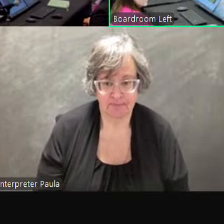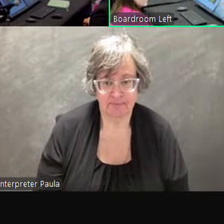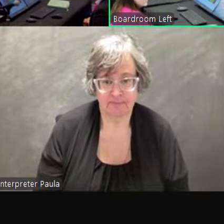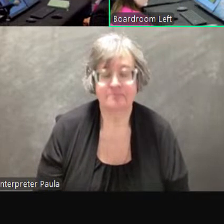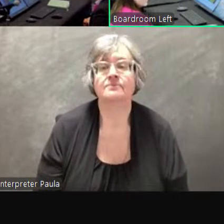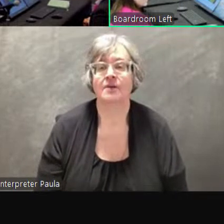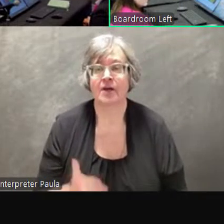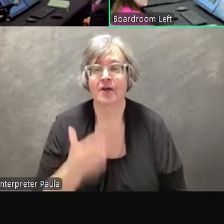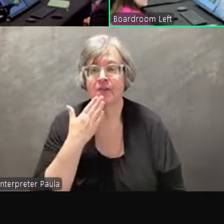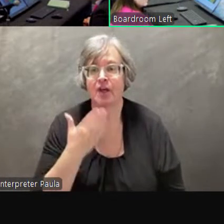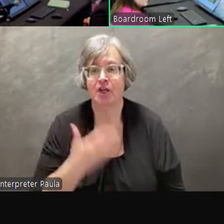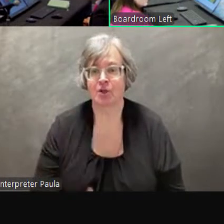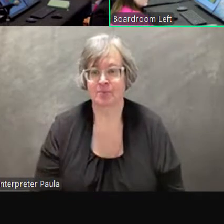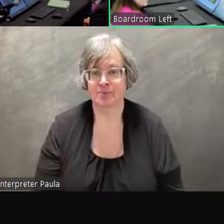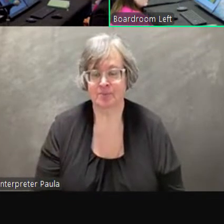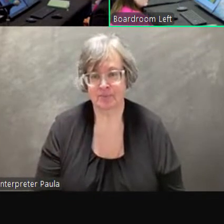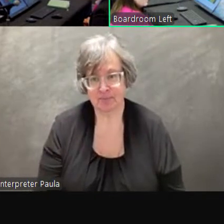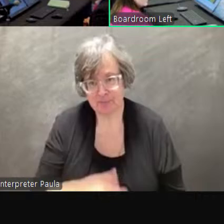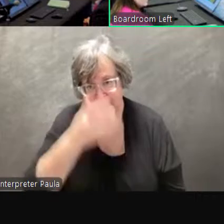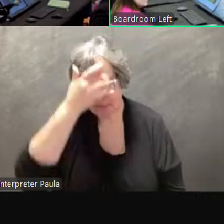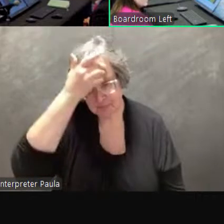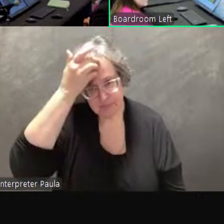Thank you.